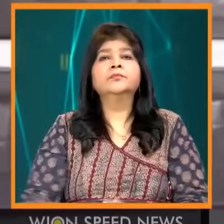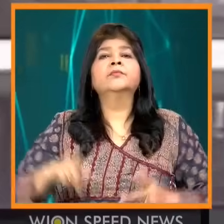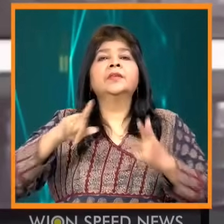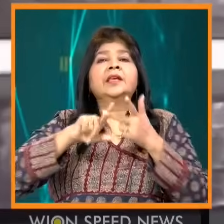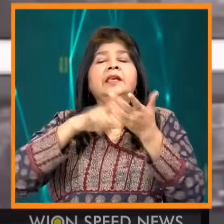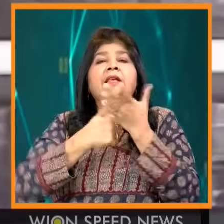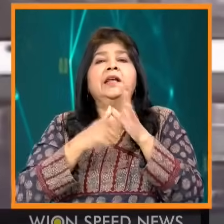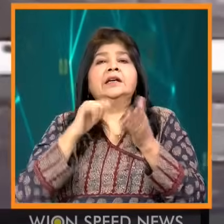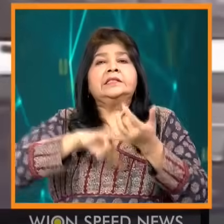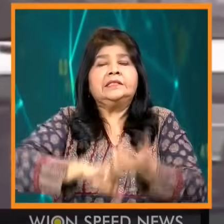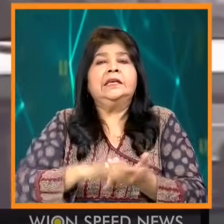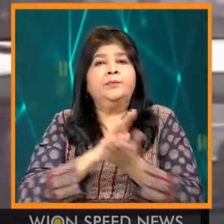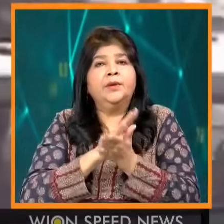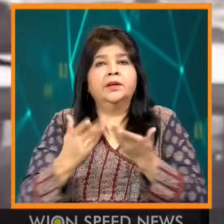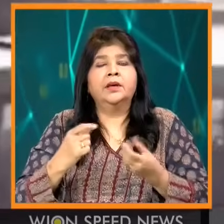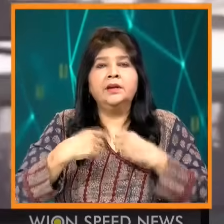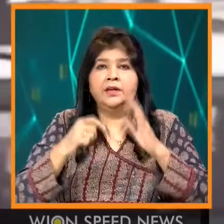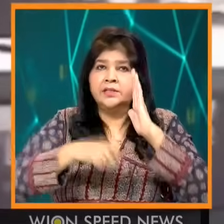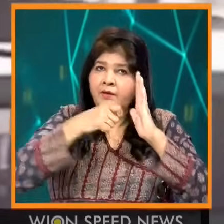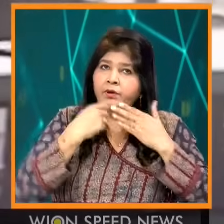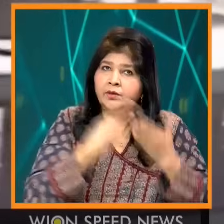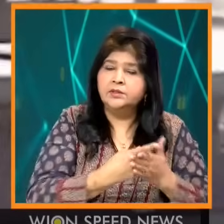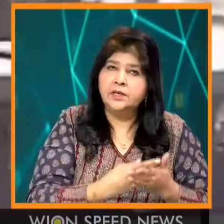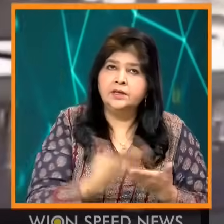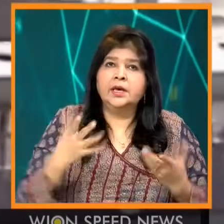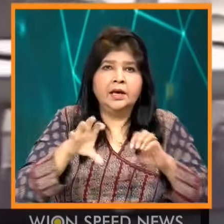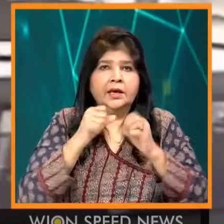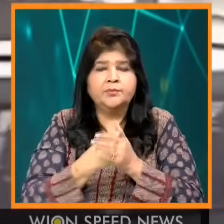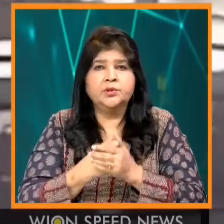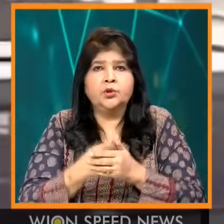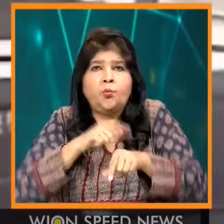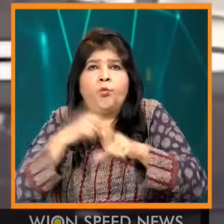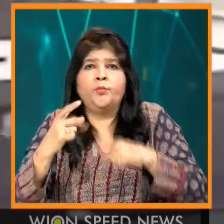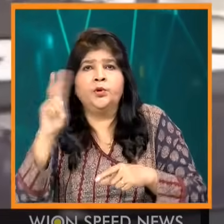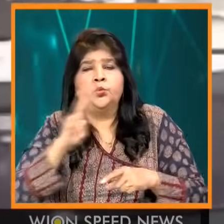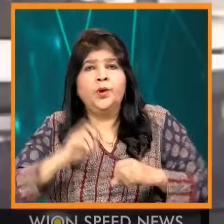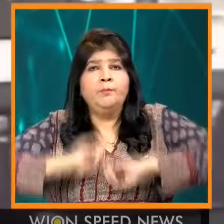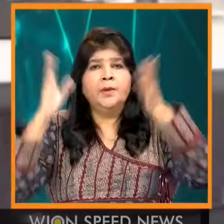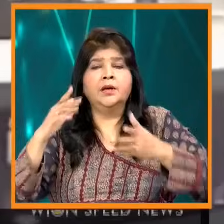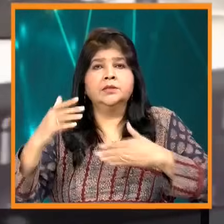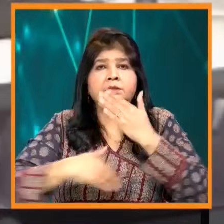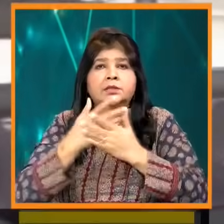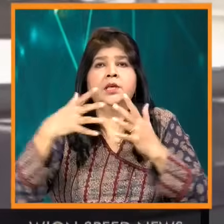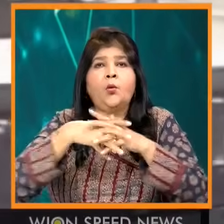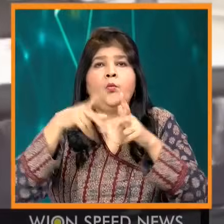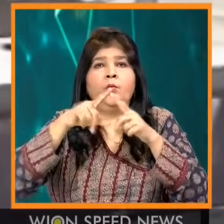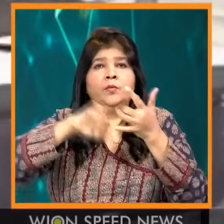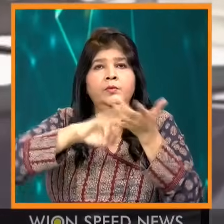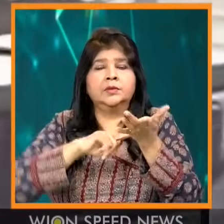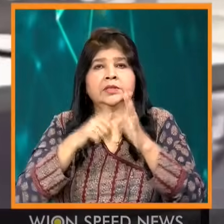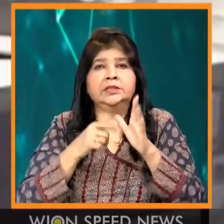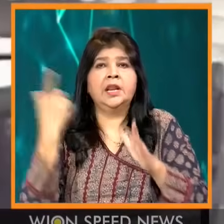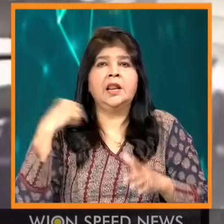Iran's state media has released a video that has said to have captured the moments of the twin blasts that rocked the West Asian country